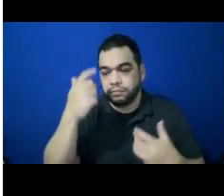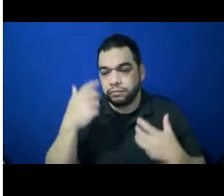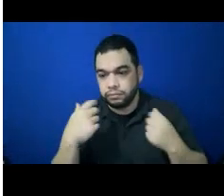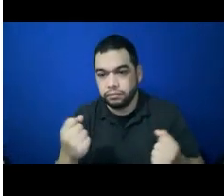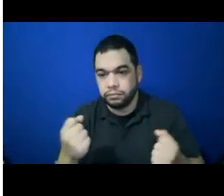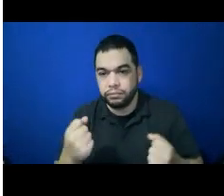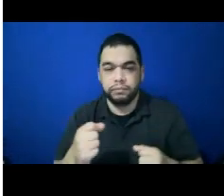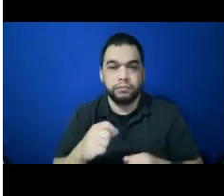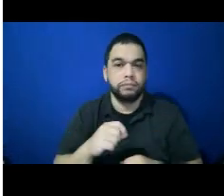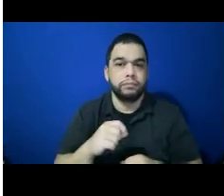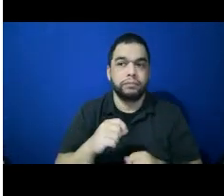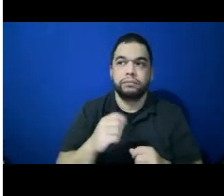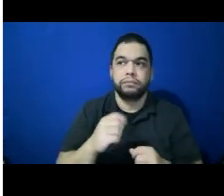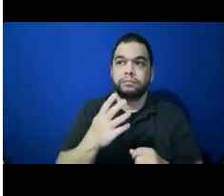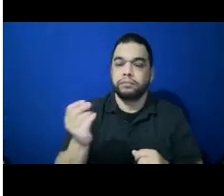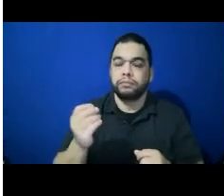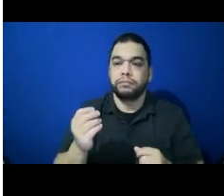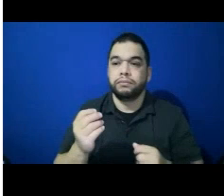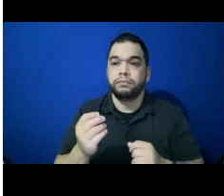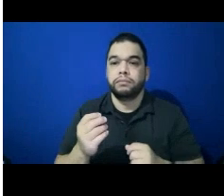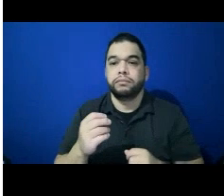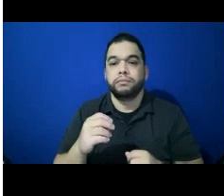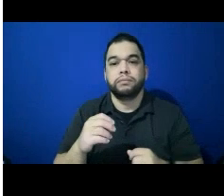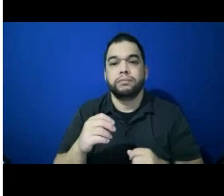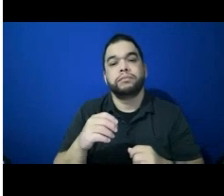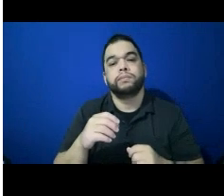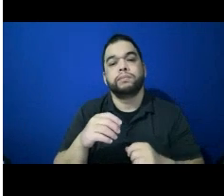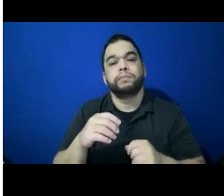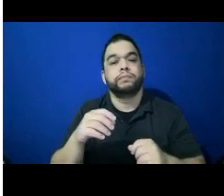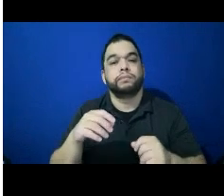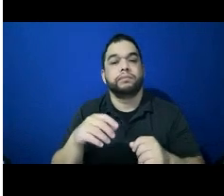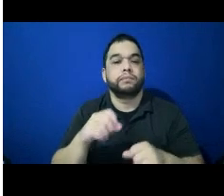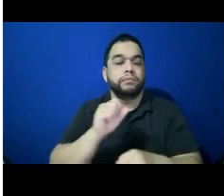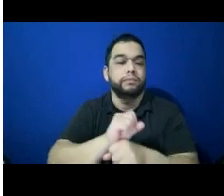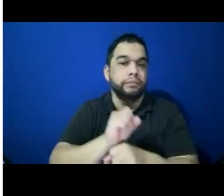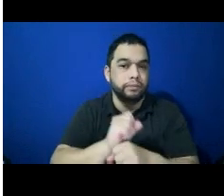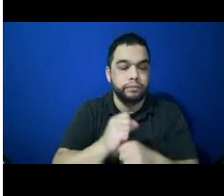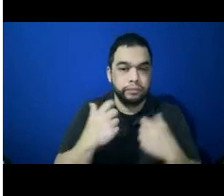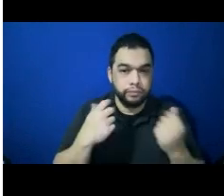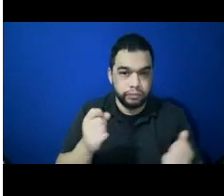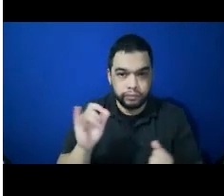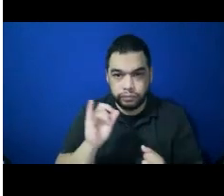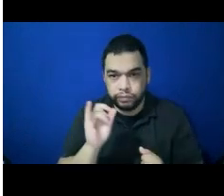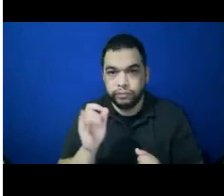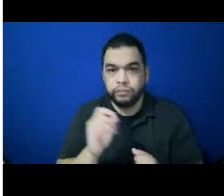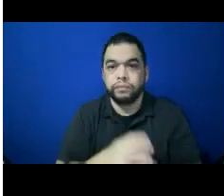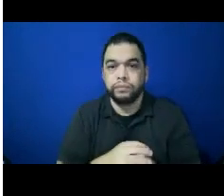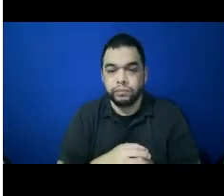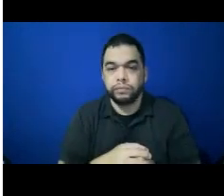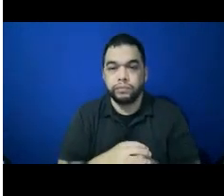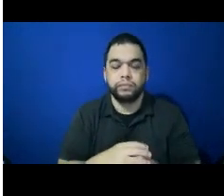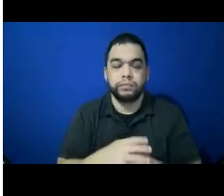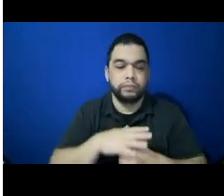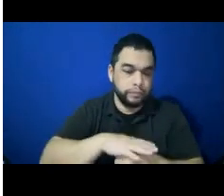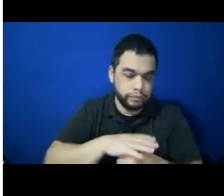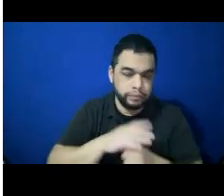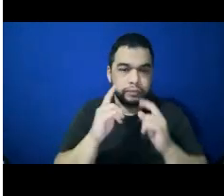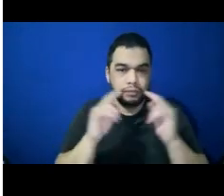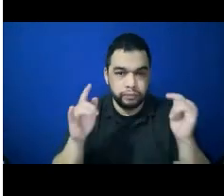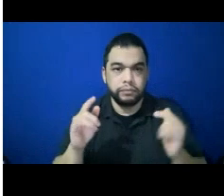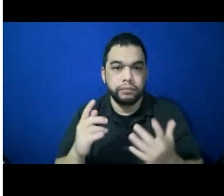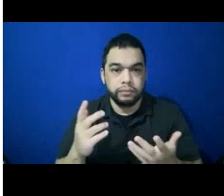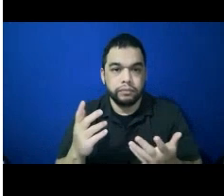health, occupational health of workers, and we talk a little bit about that and about how we can mitigate these issues. And